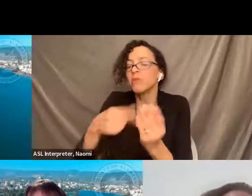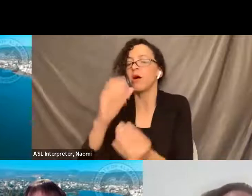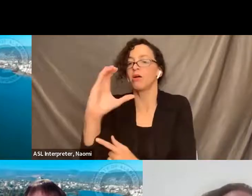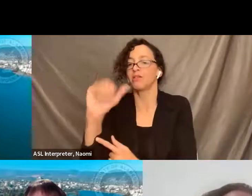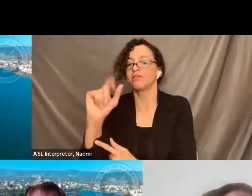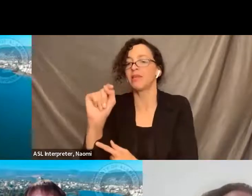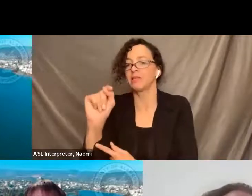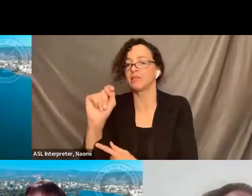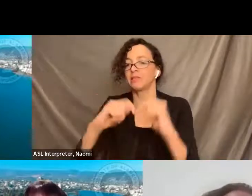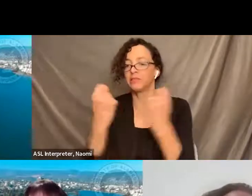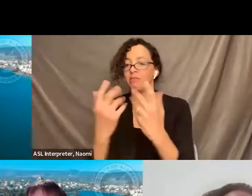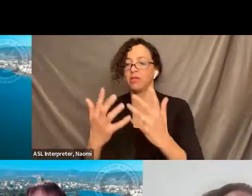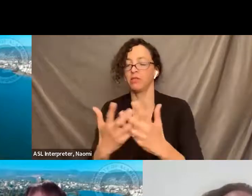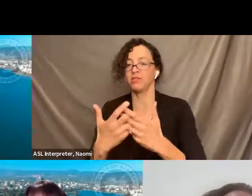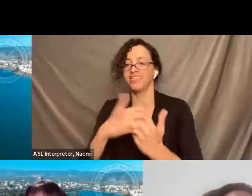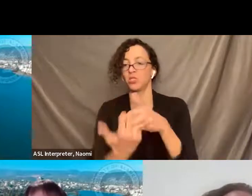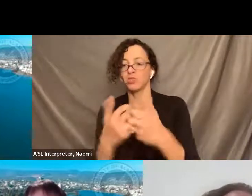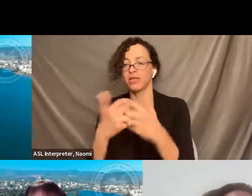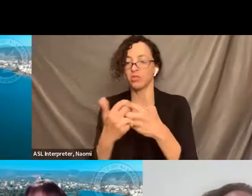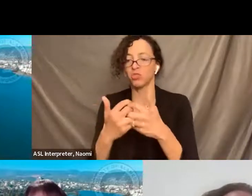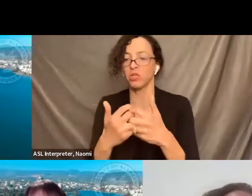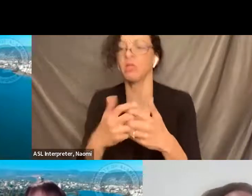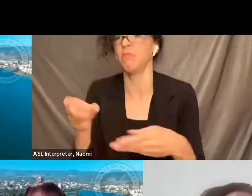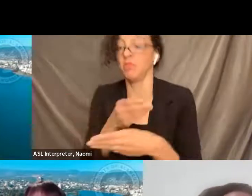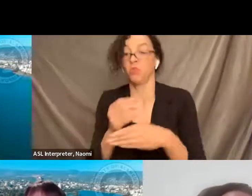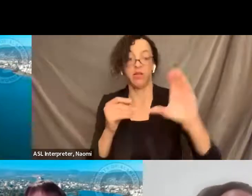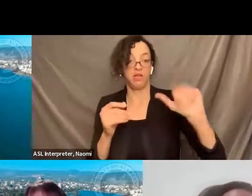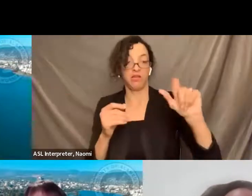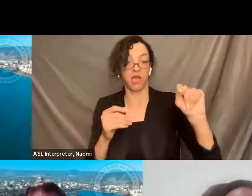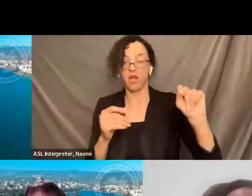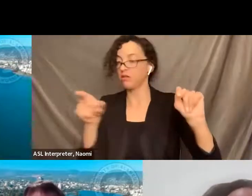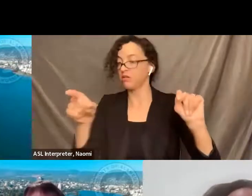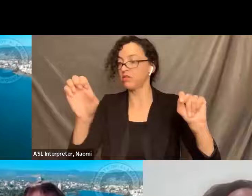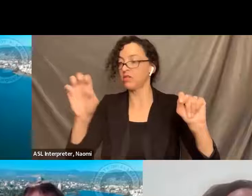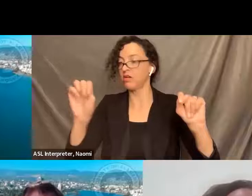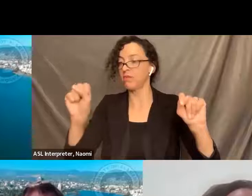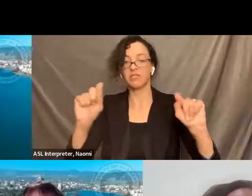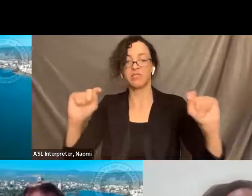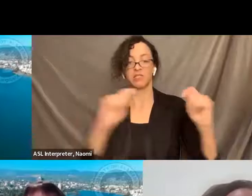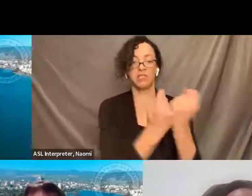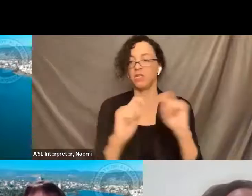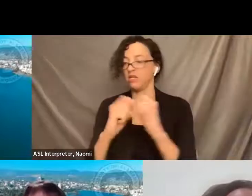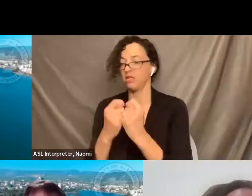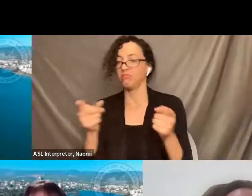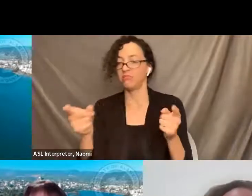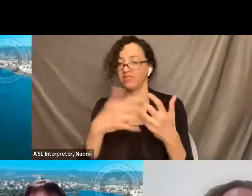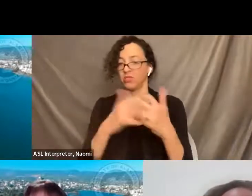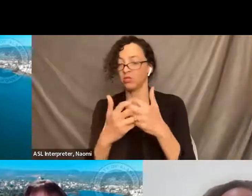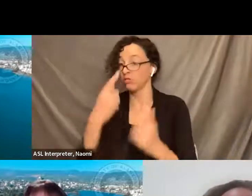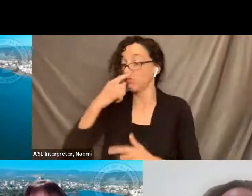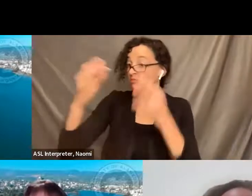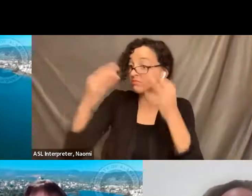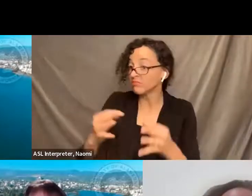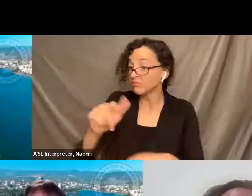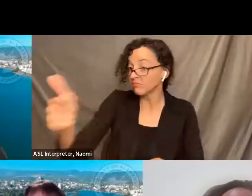the intersection between the CAT team and EMS, if you wouldn't mind doing that, please. Sure. The